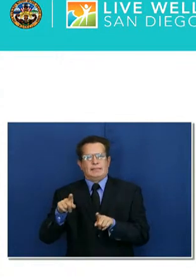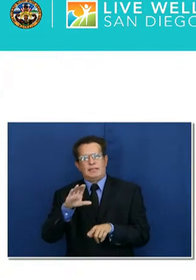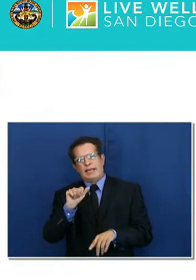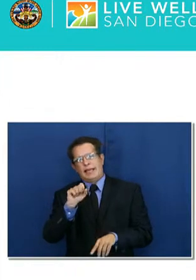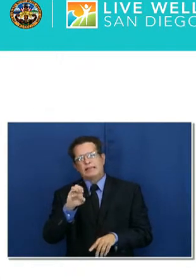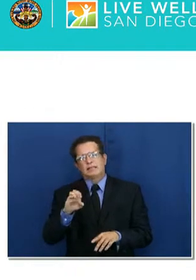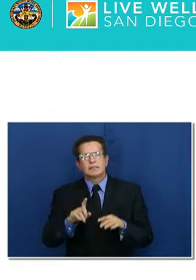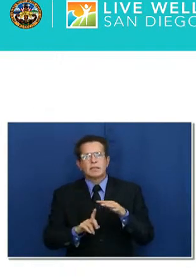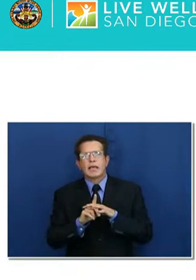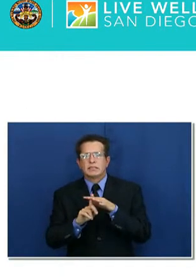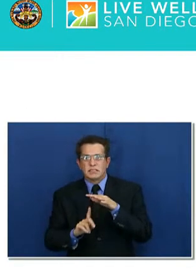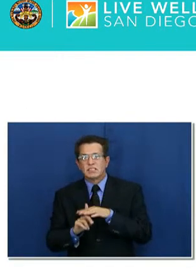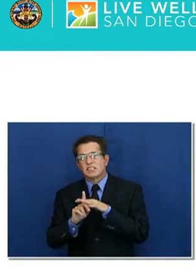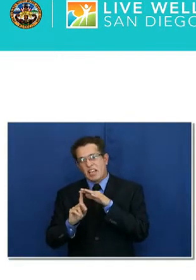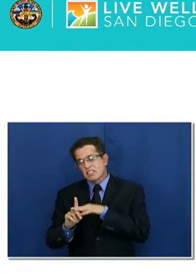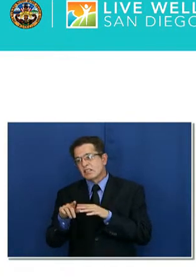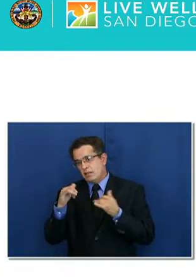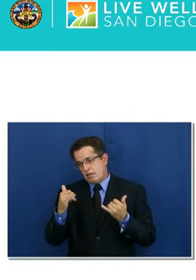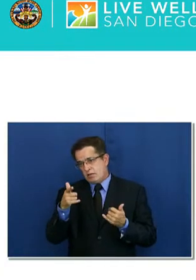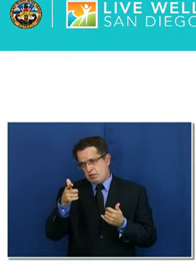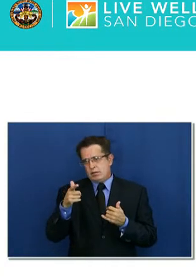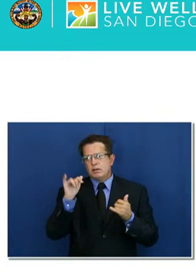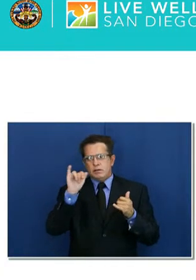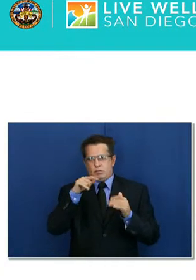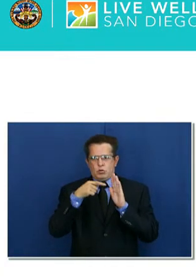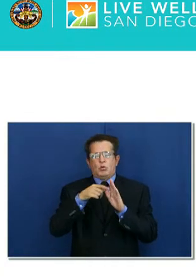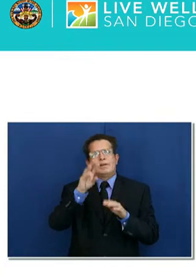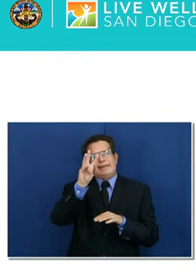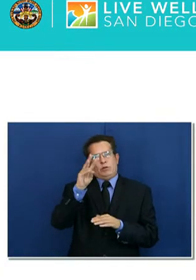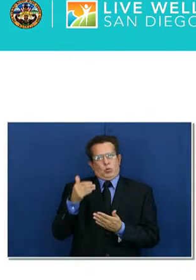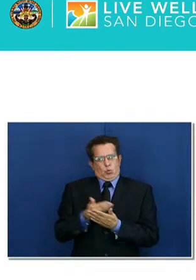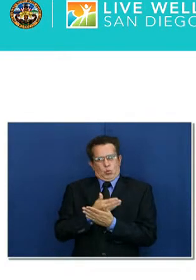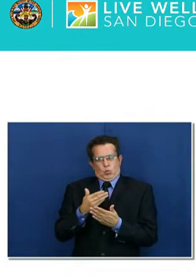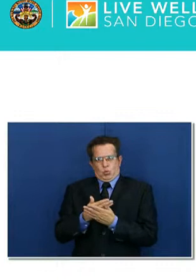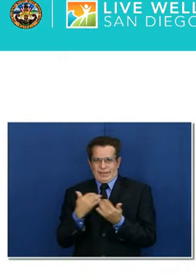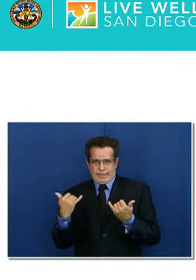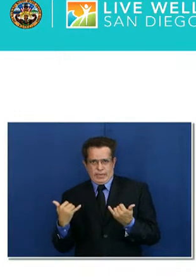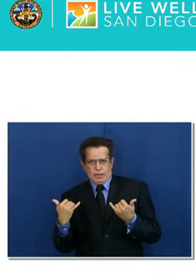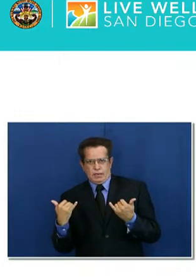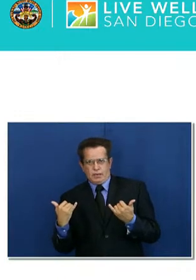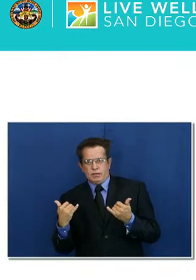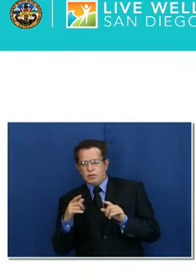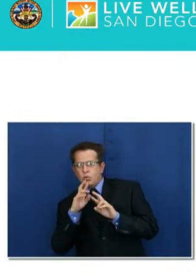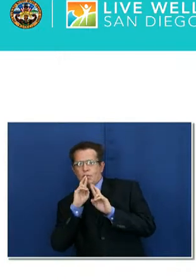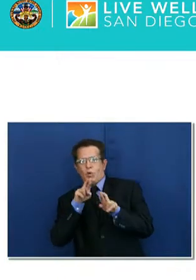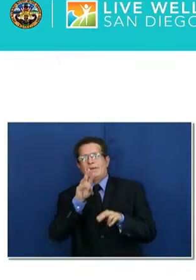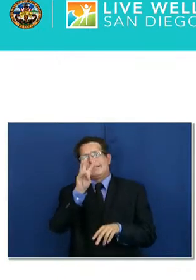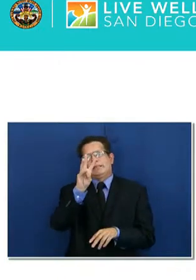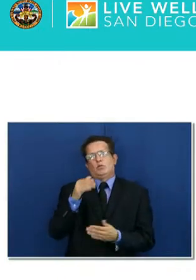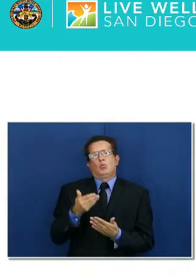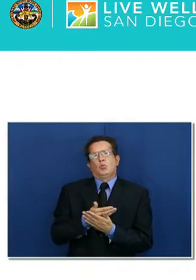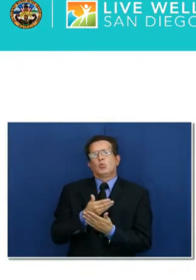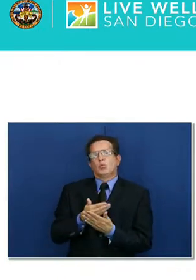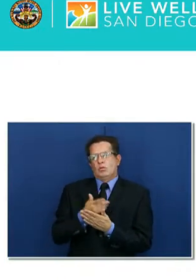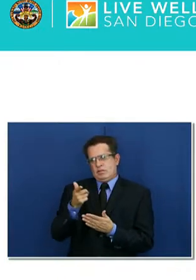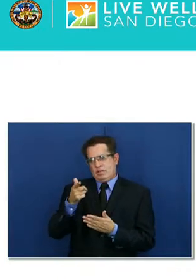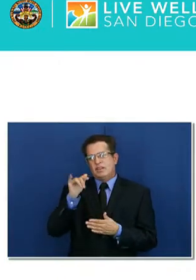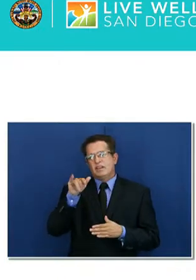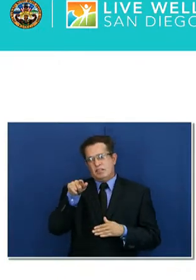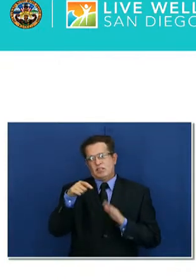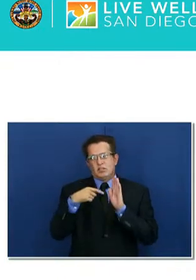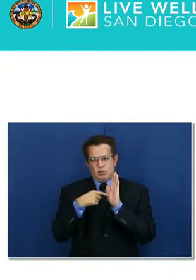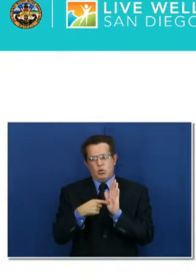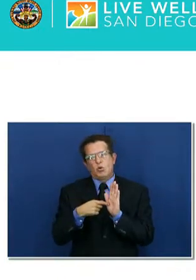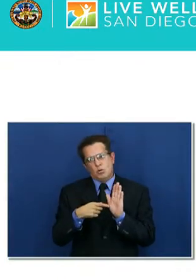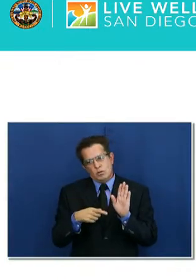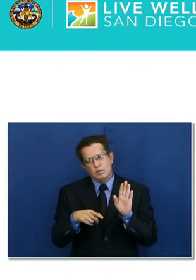the next slide, as of today, 6 new community outbreaks were reported, and again, this